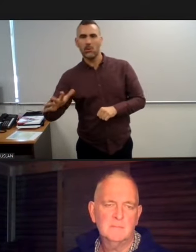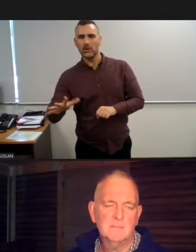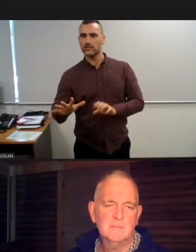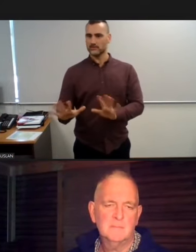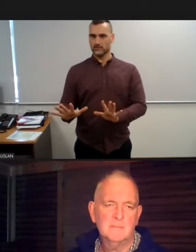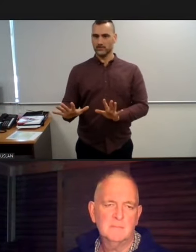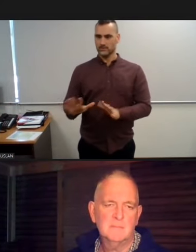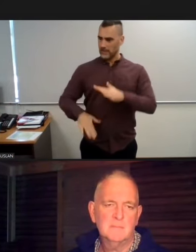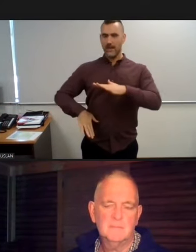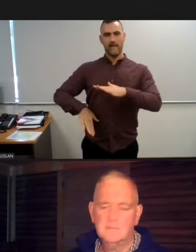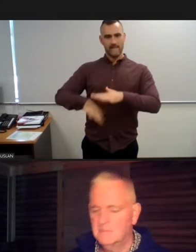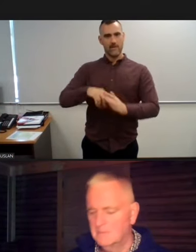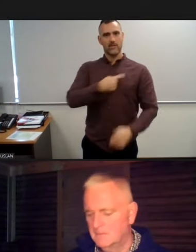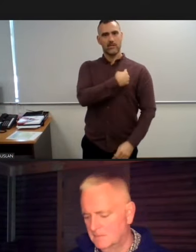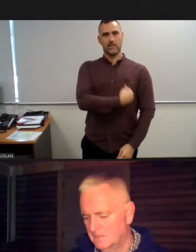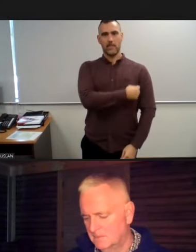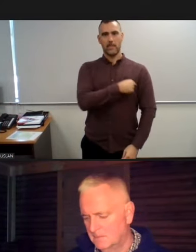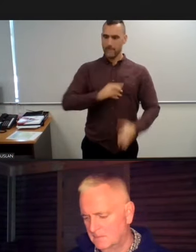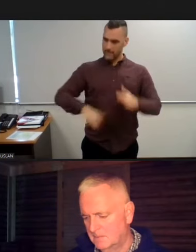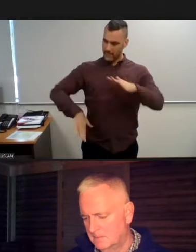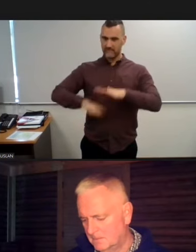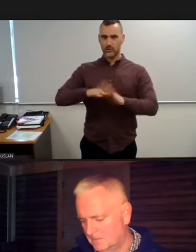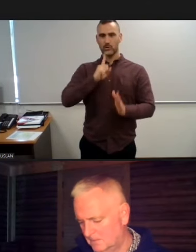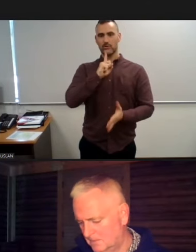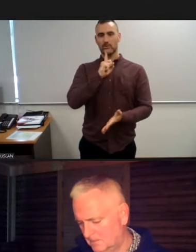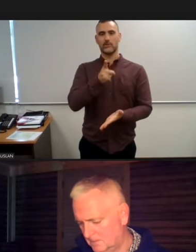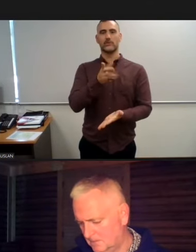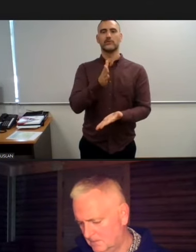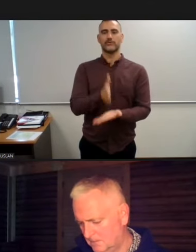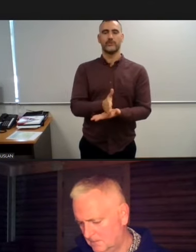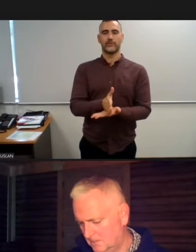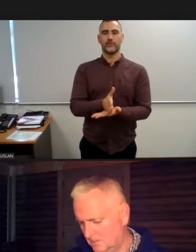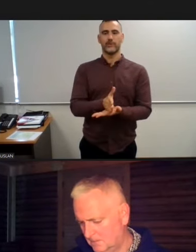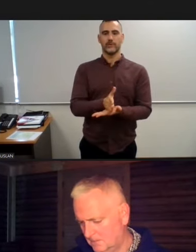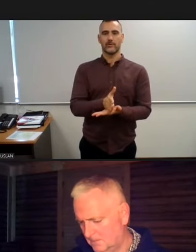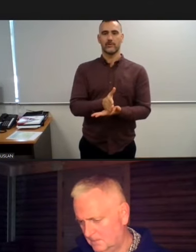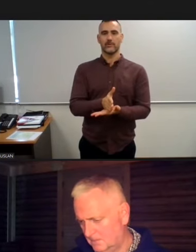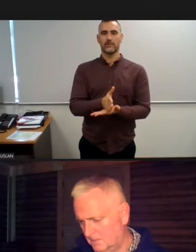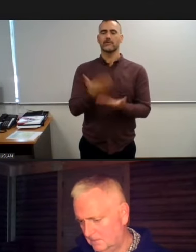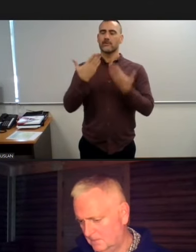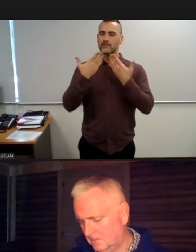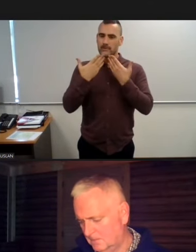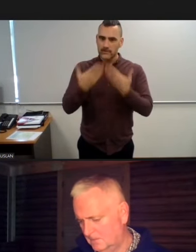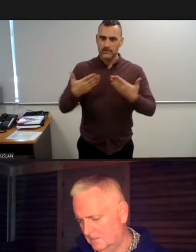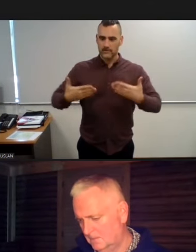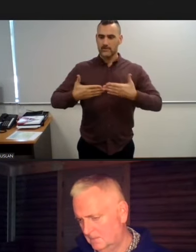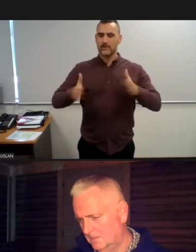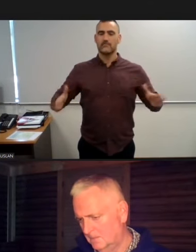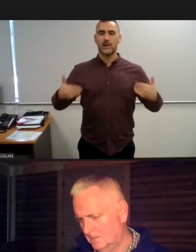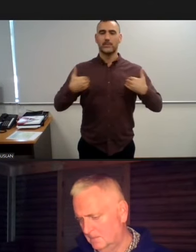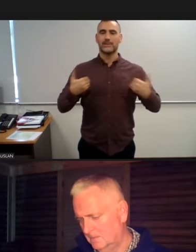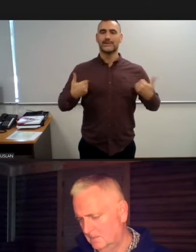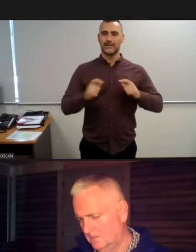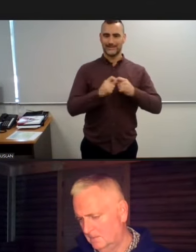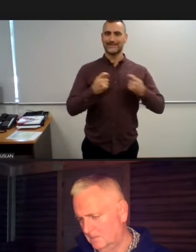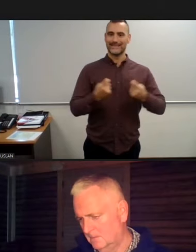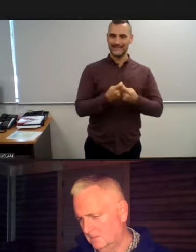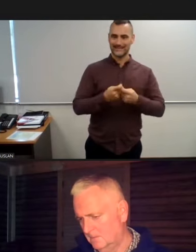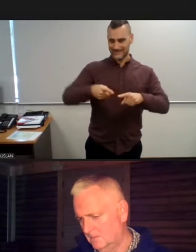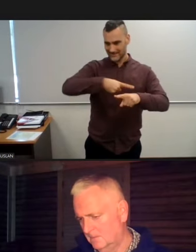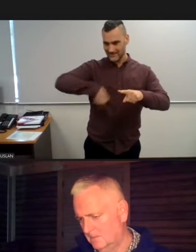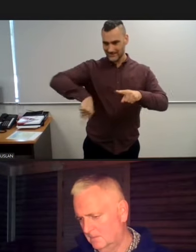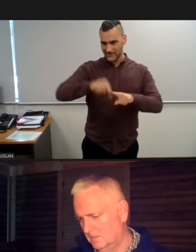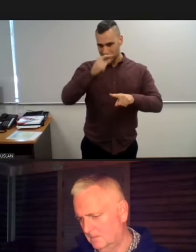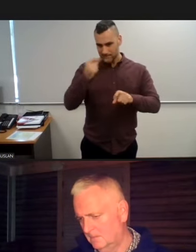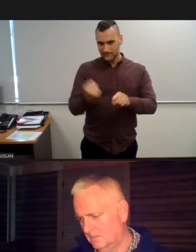that's provided, as you say, through the Chief Health Office and the public health team, and the ability to make decisions from there.